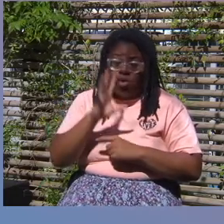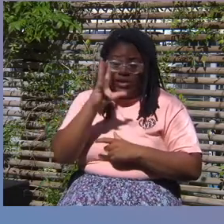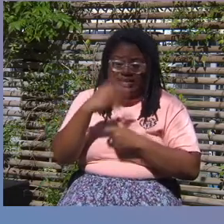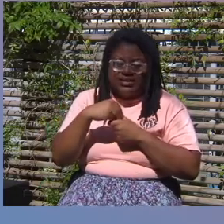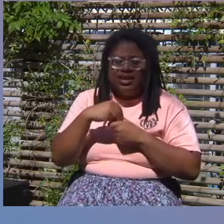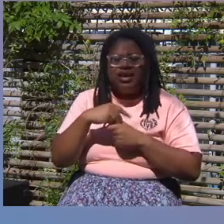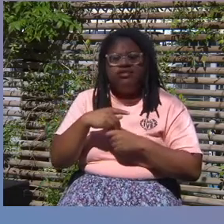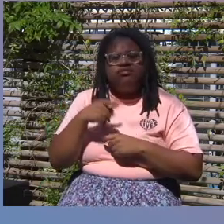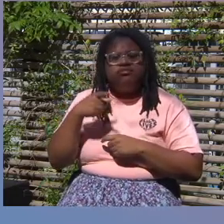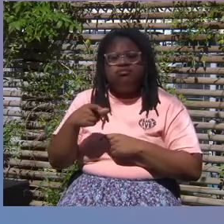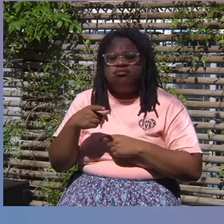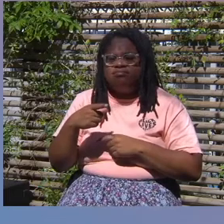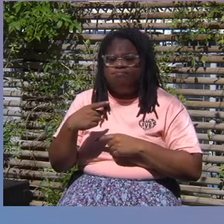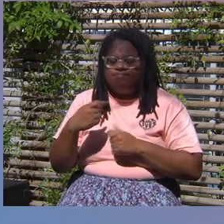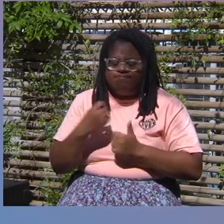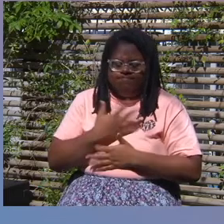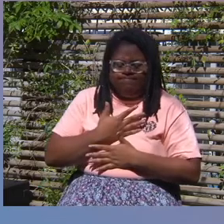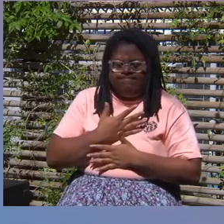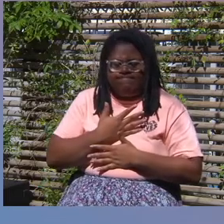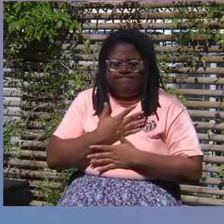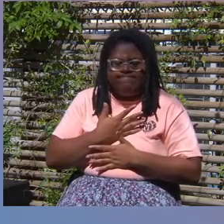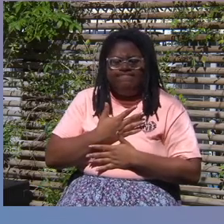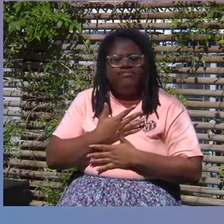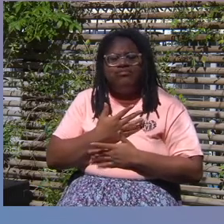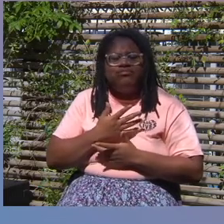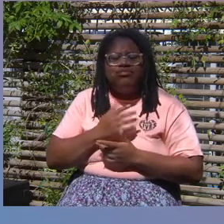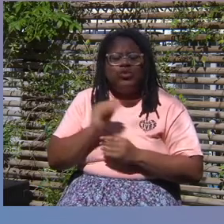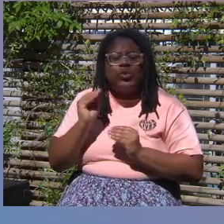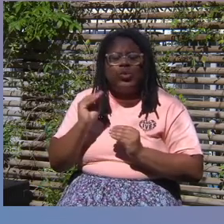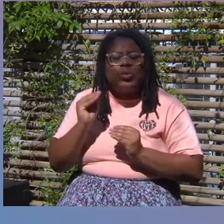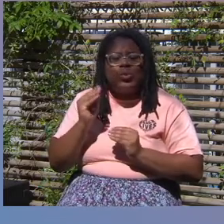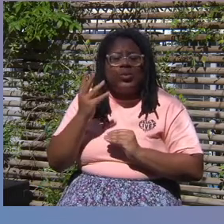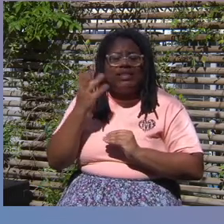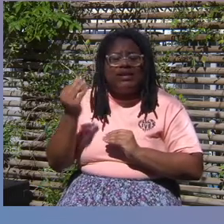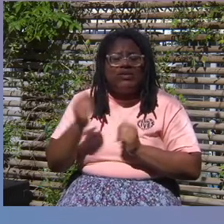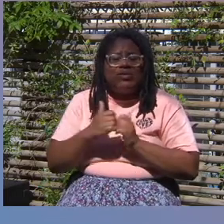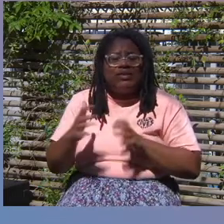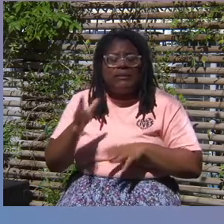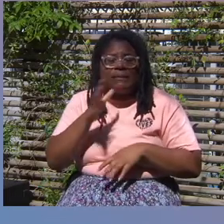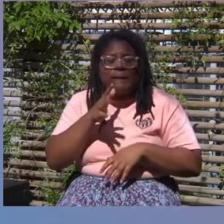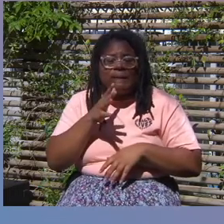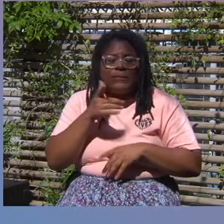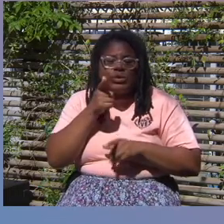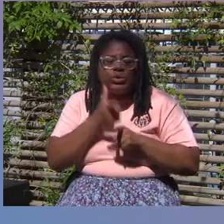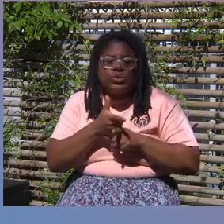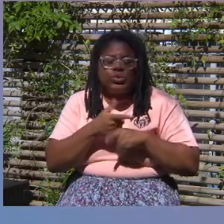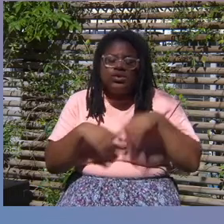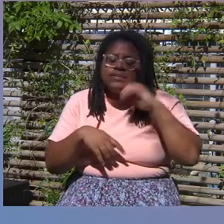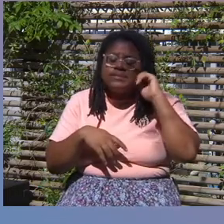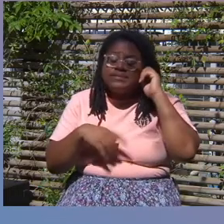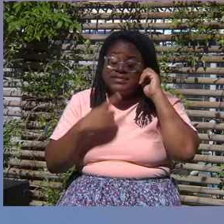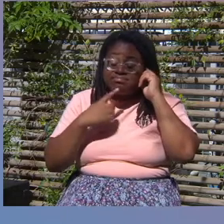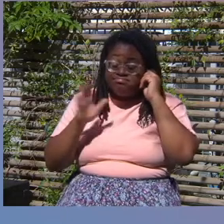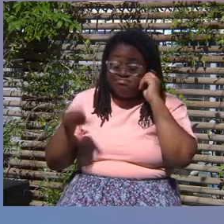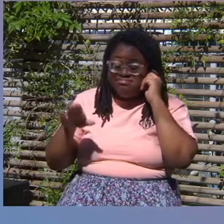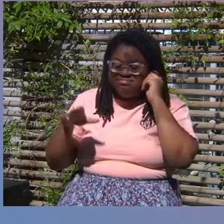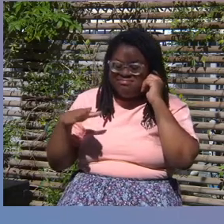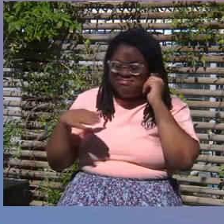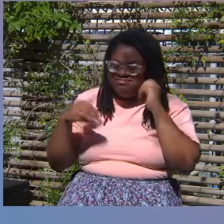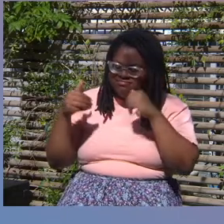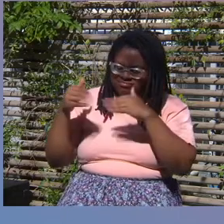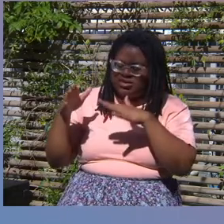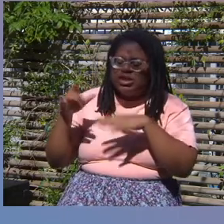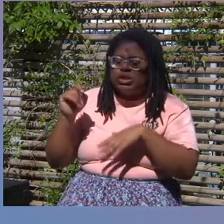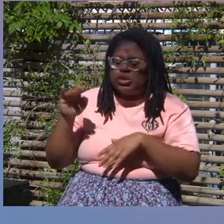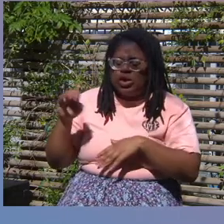autistic, frightened, scared, couldn't go anywhere without his mother and his sister. I said, get out of the